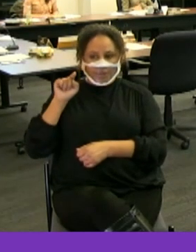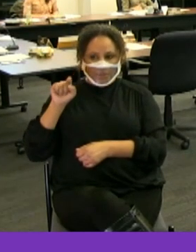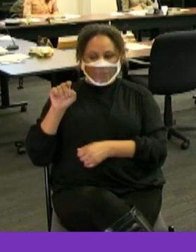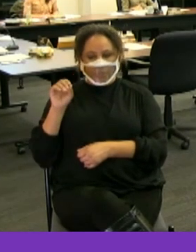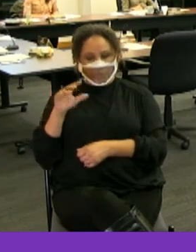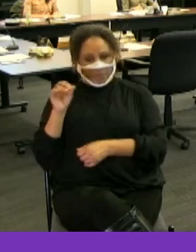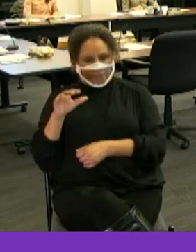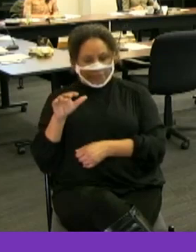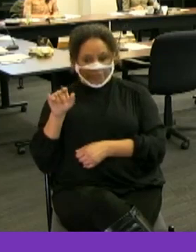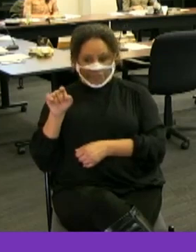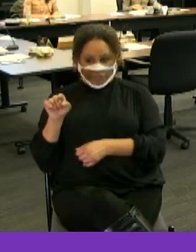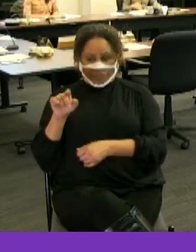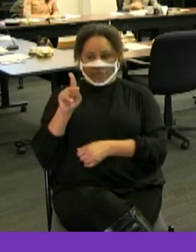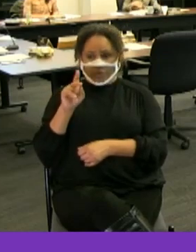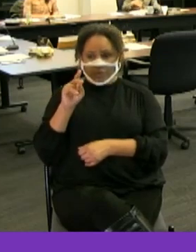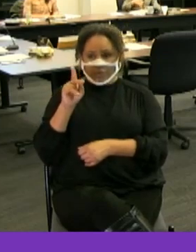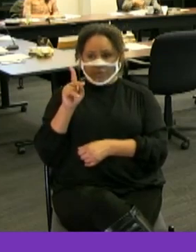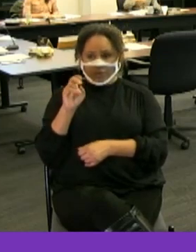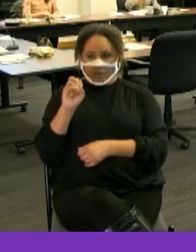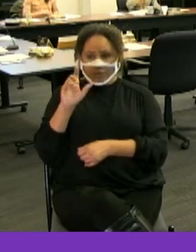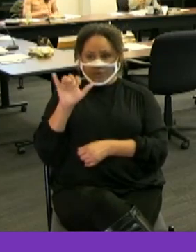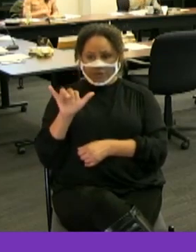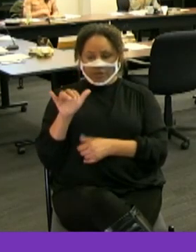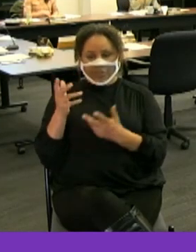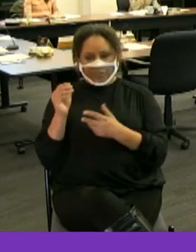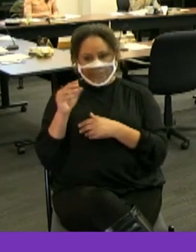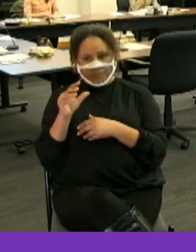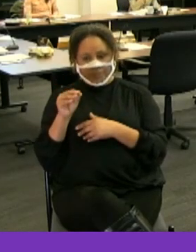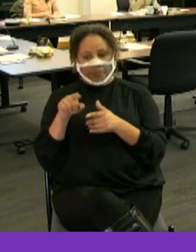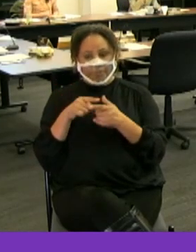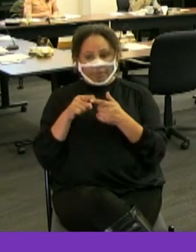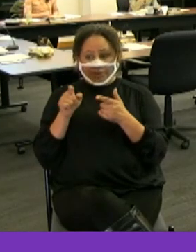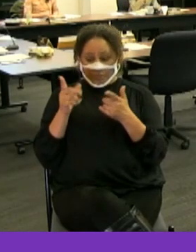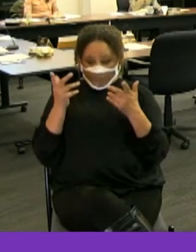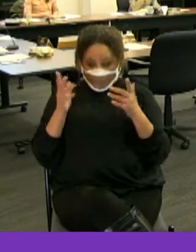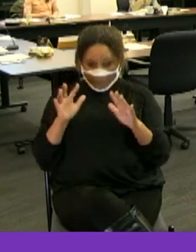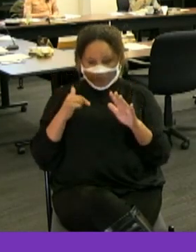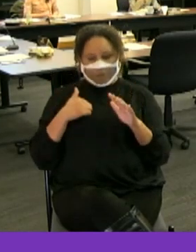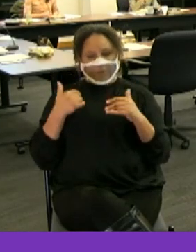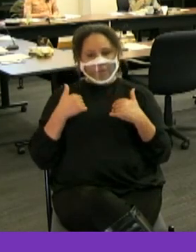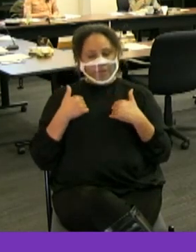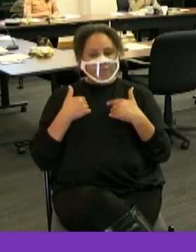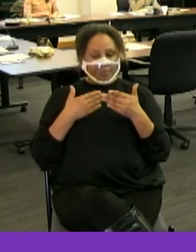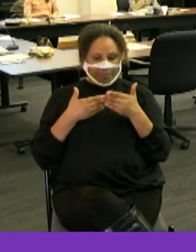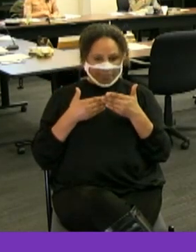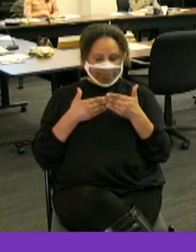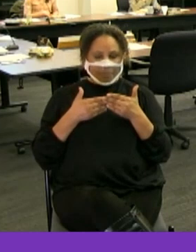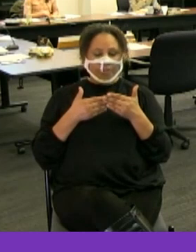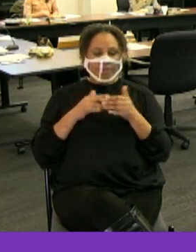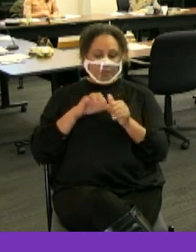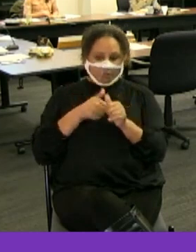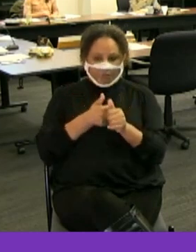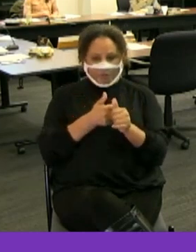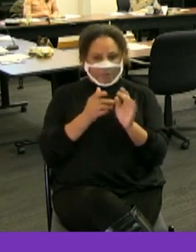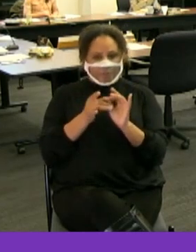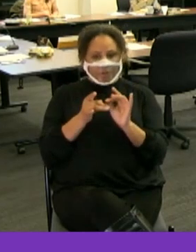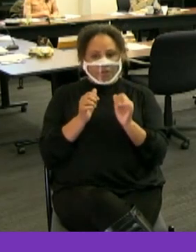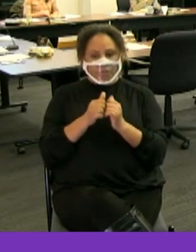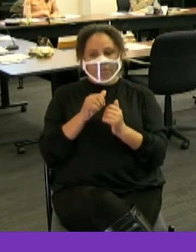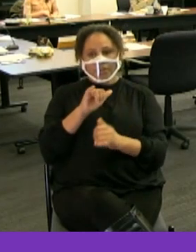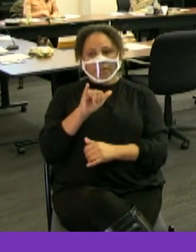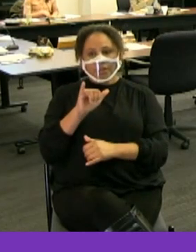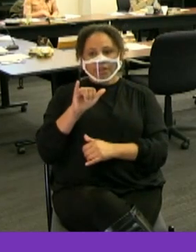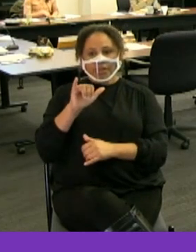like to, you and Kelly would like to input, and then when you're done, I do have some follow-ups with the ICCTA. Okay,